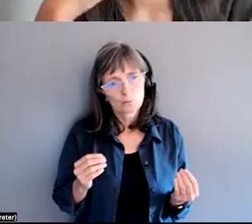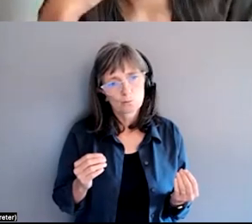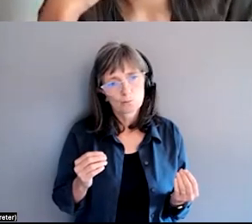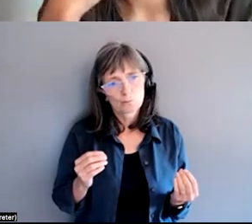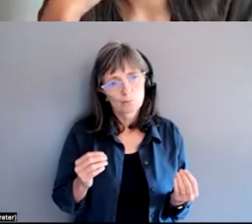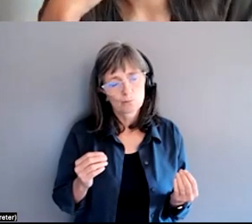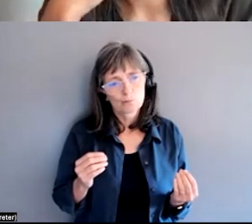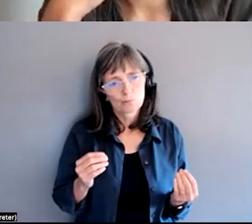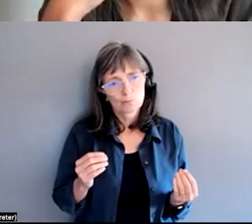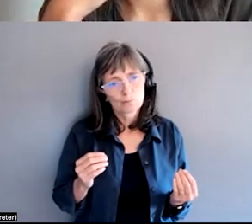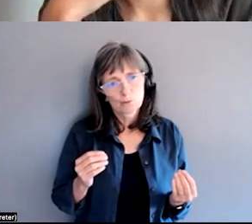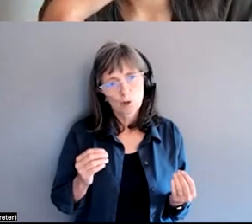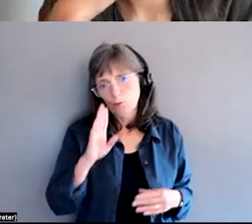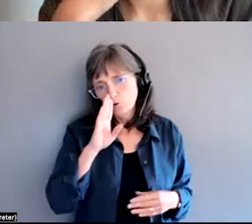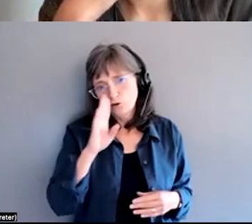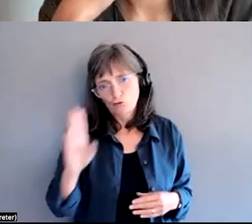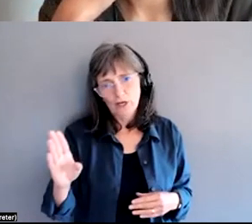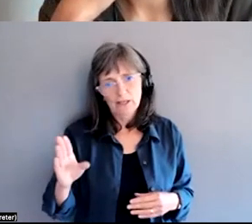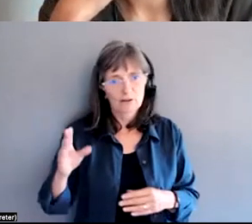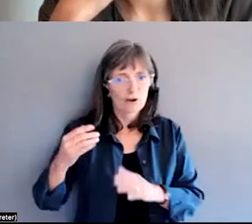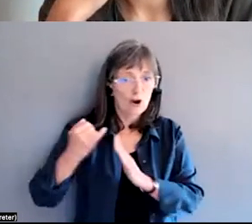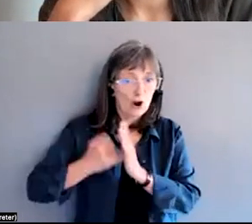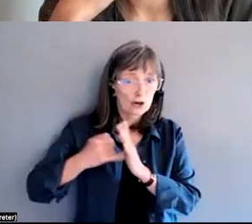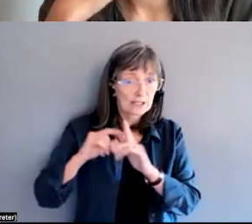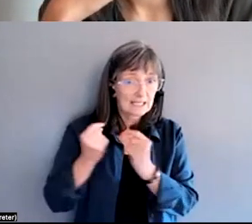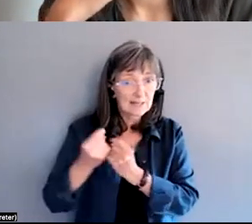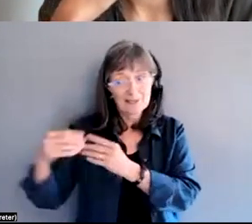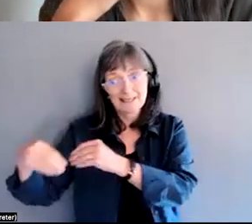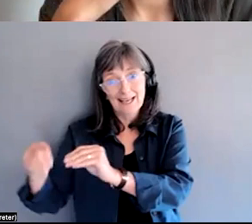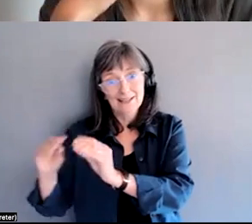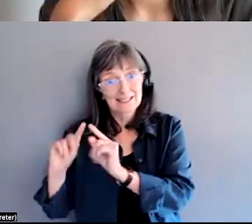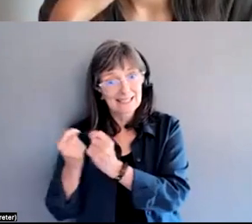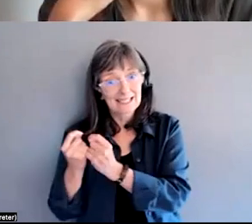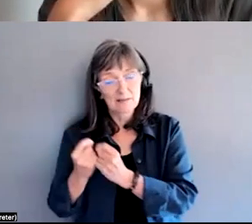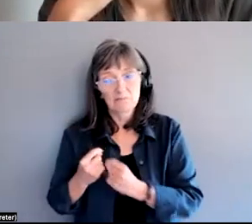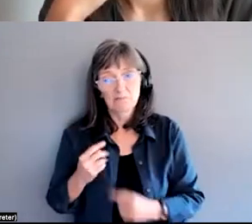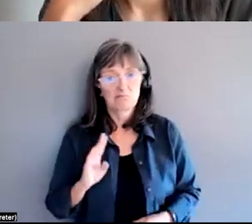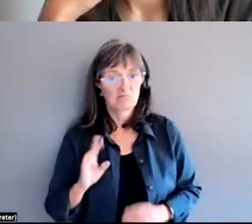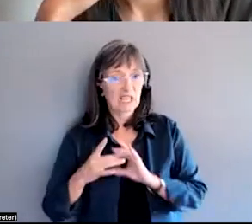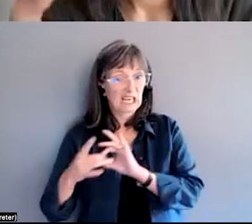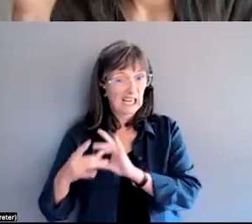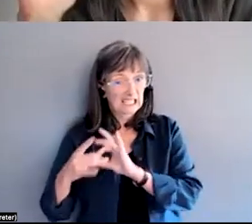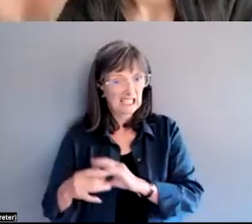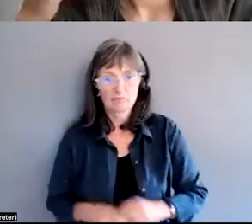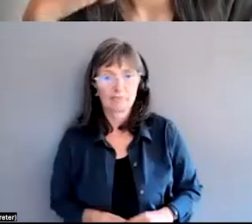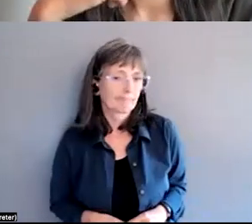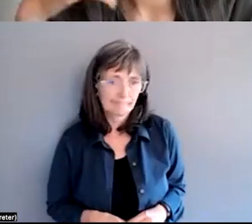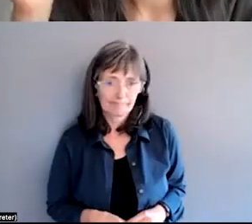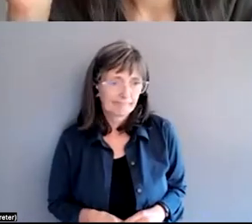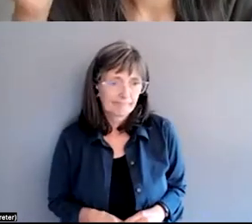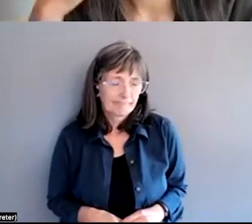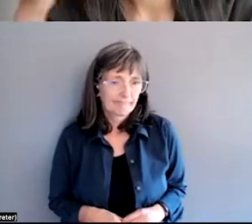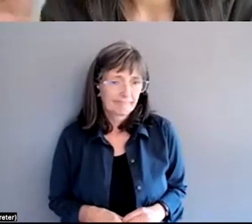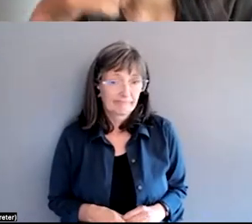line in that sense between the art team and the sales. So there's no explanation. It's expected to just take a